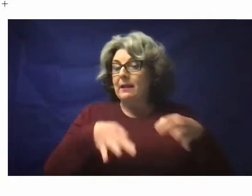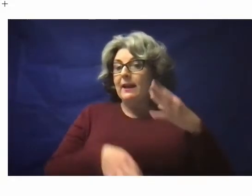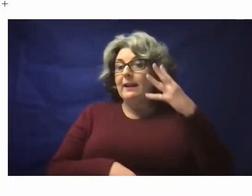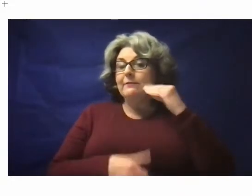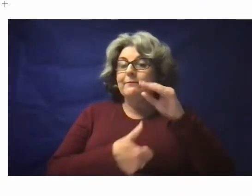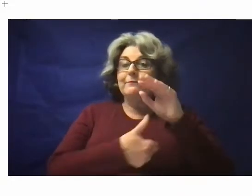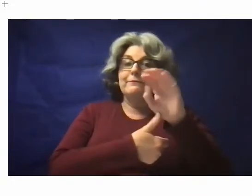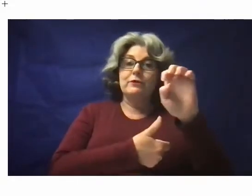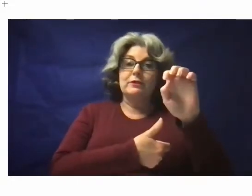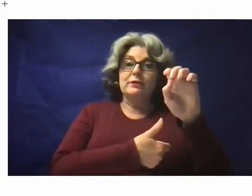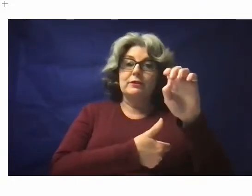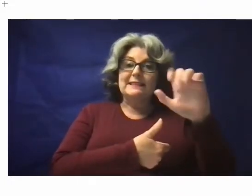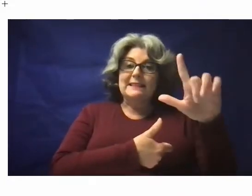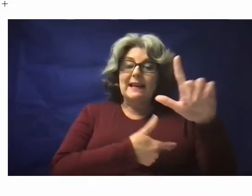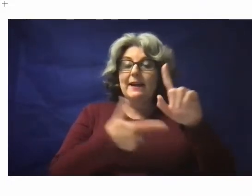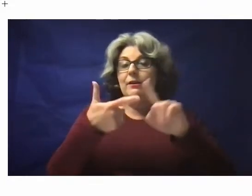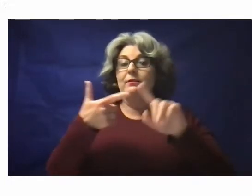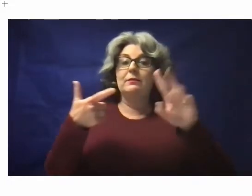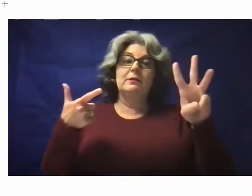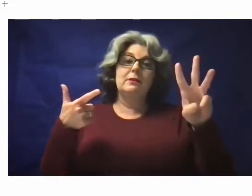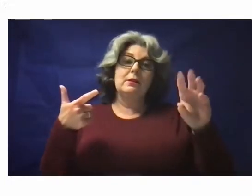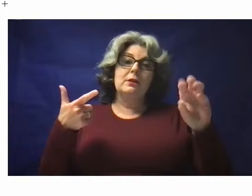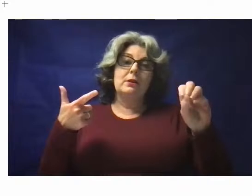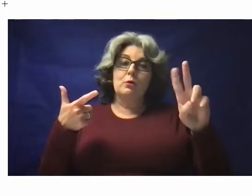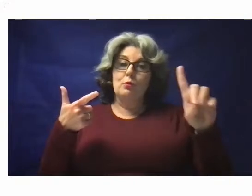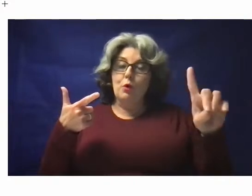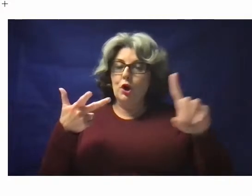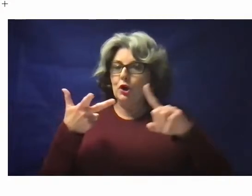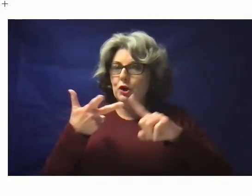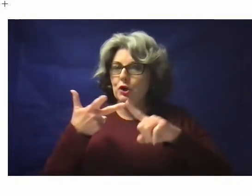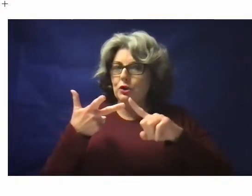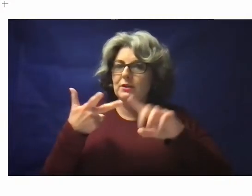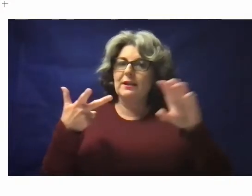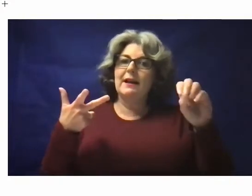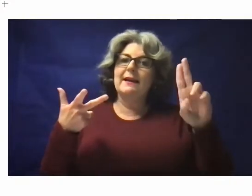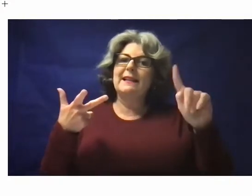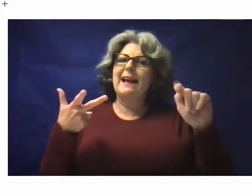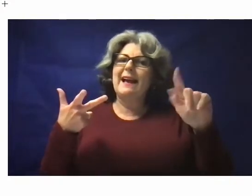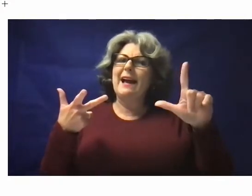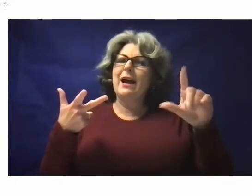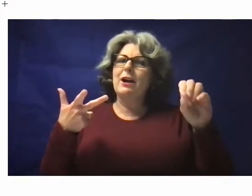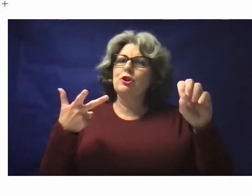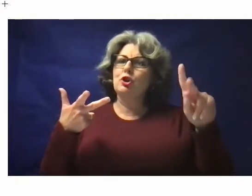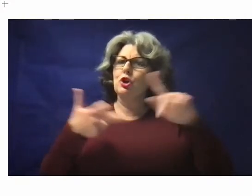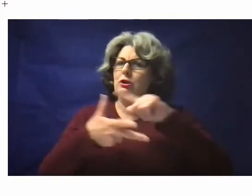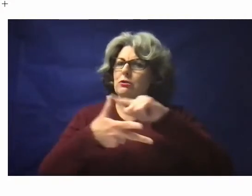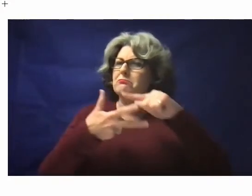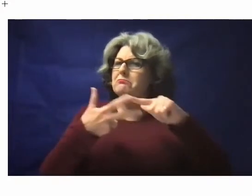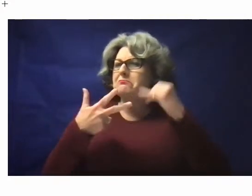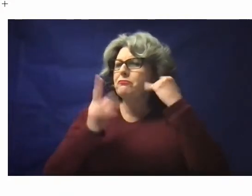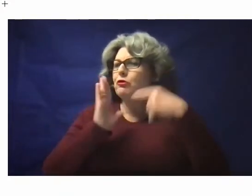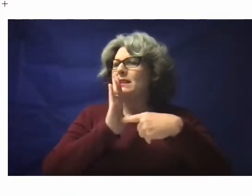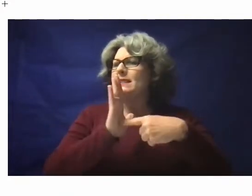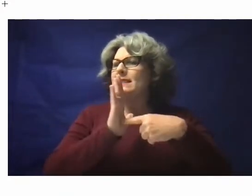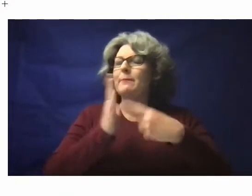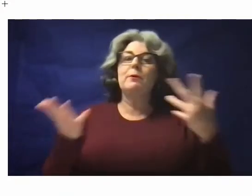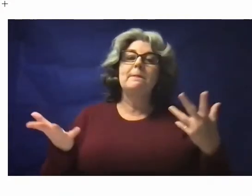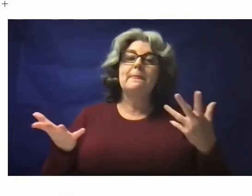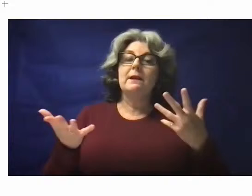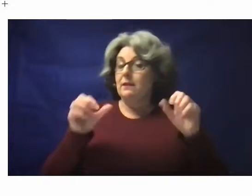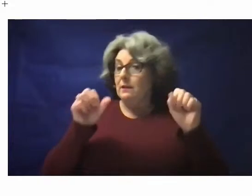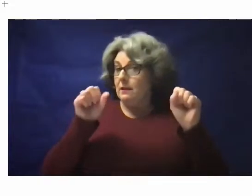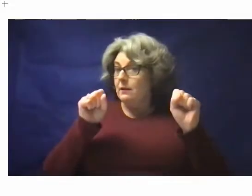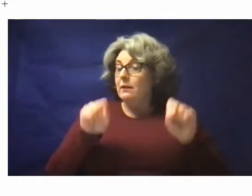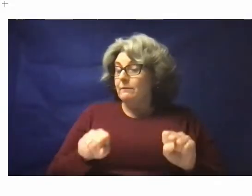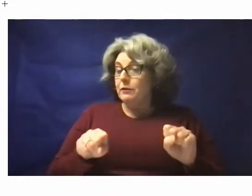Word, and oh my goodness, Outlook. I think if you have the ability, so for example,